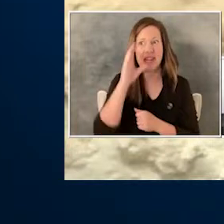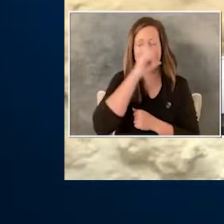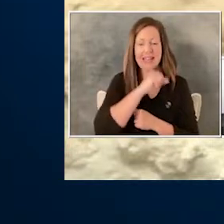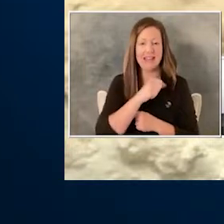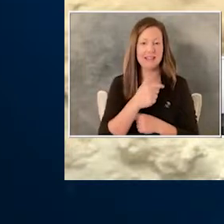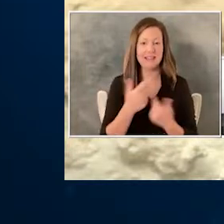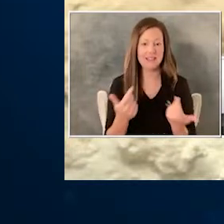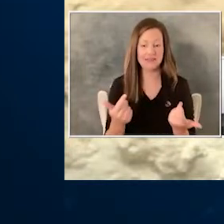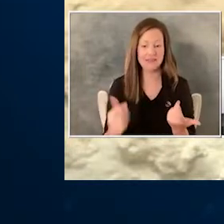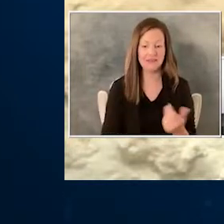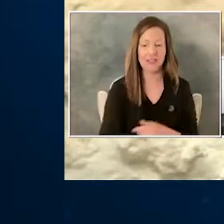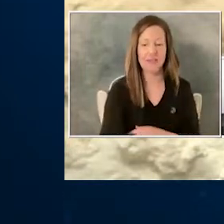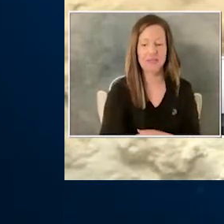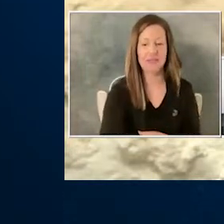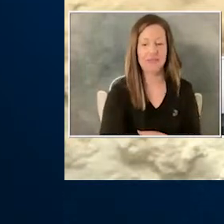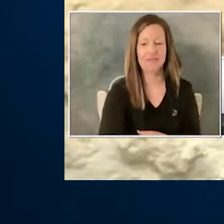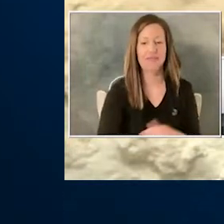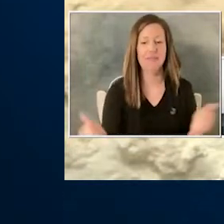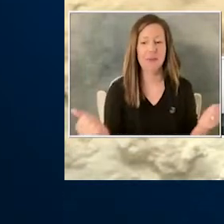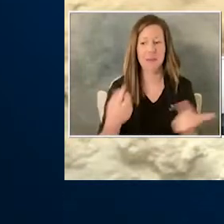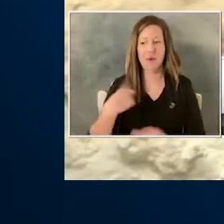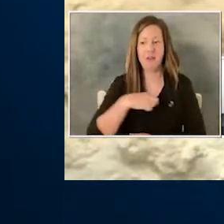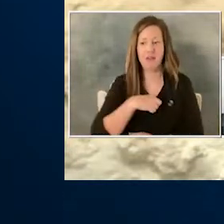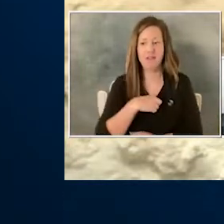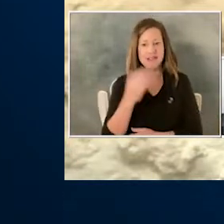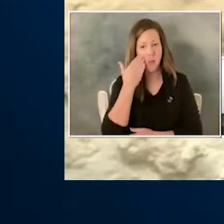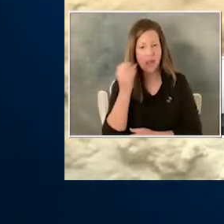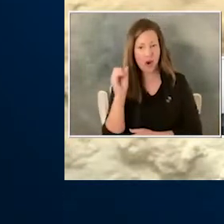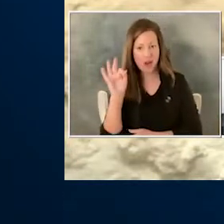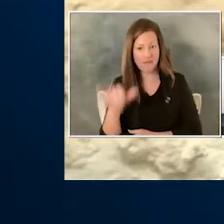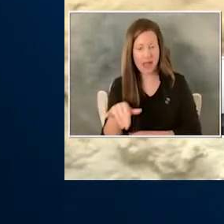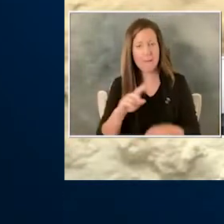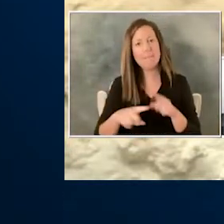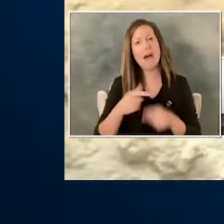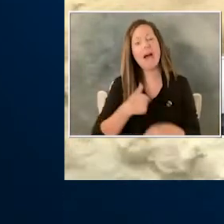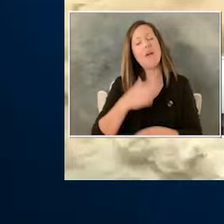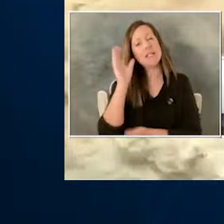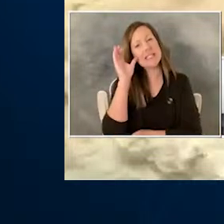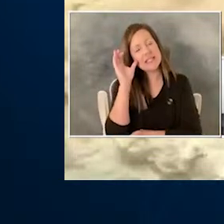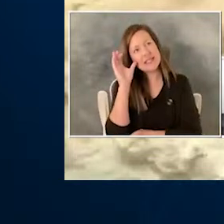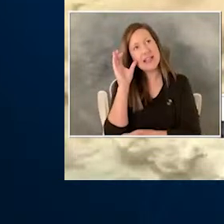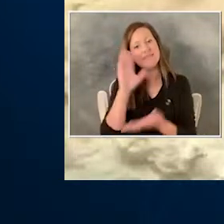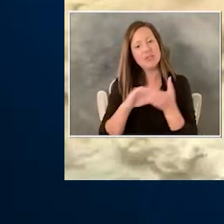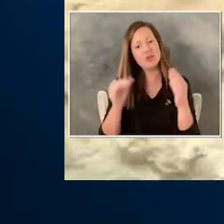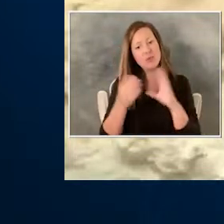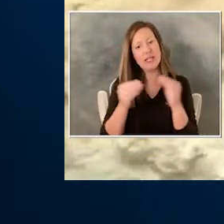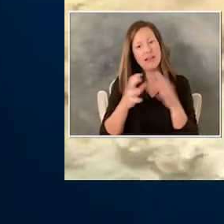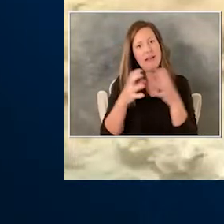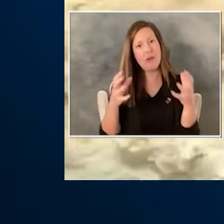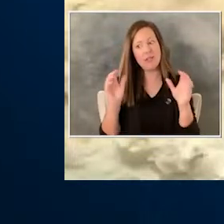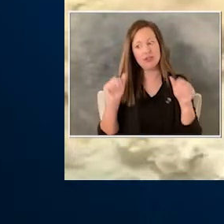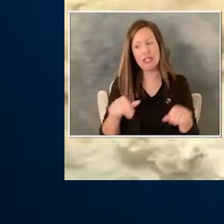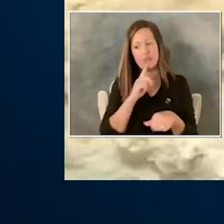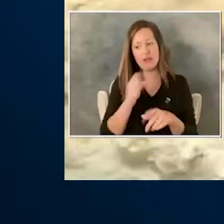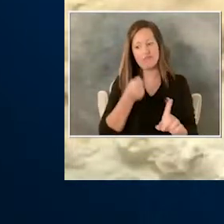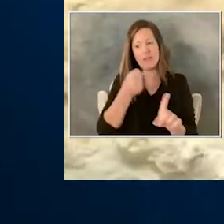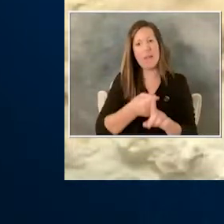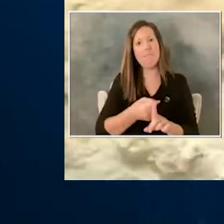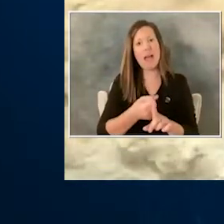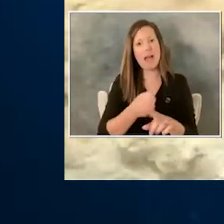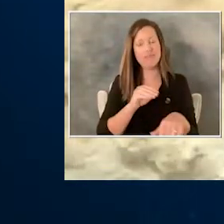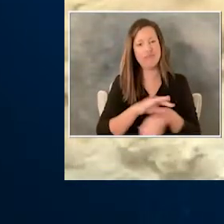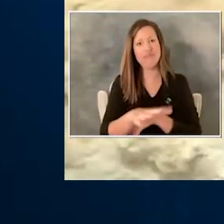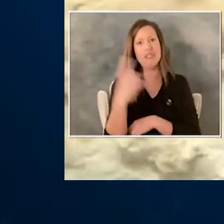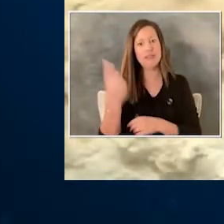about, we all are aware of kidney donation as a possibility, but when I heard a podcast about how much it can impact someone's life, my initial reaction